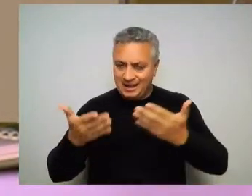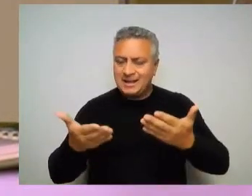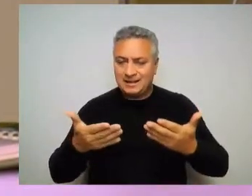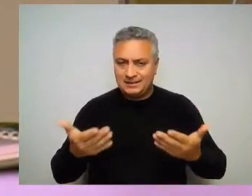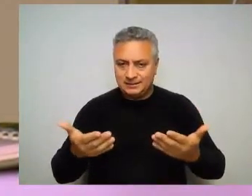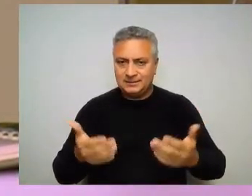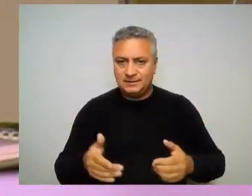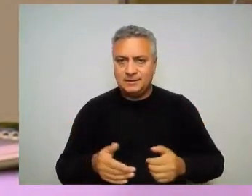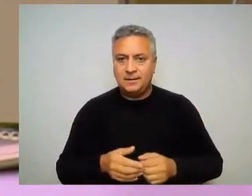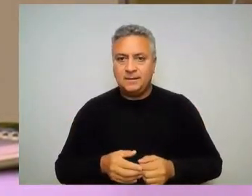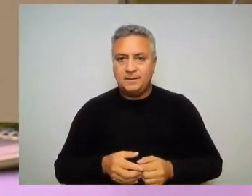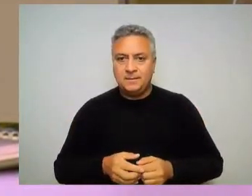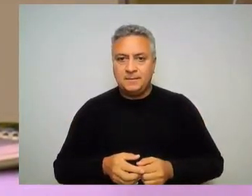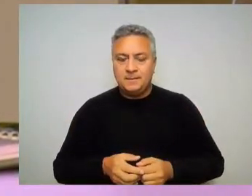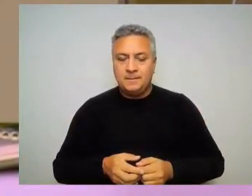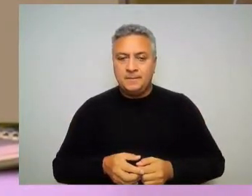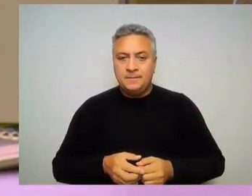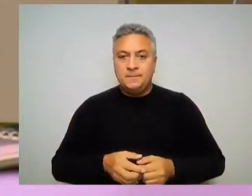cooperation spaces.